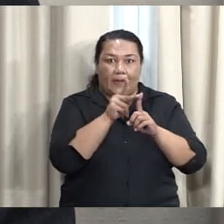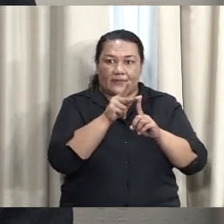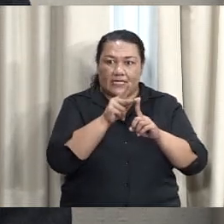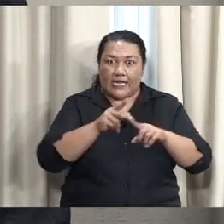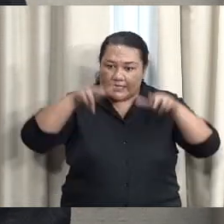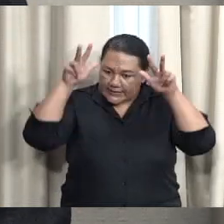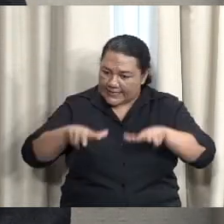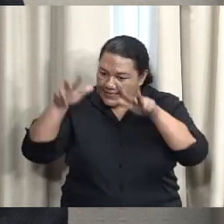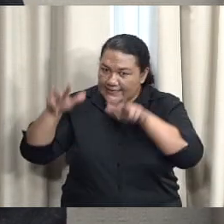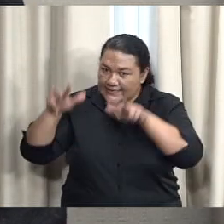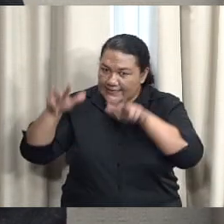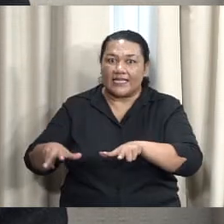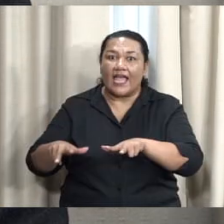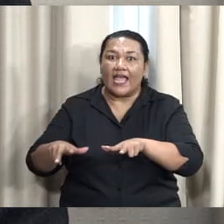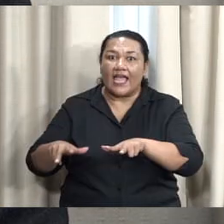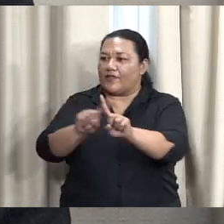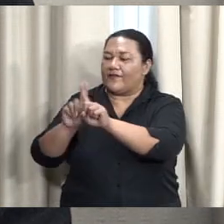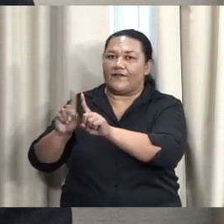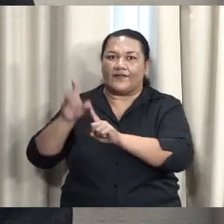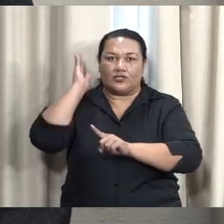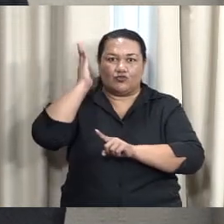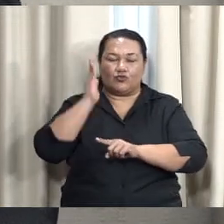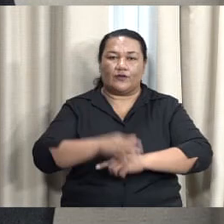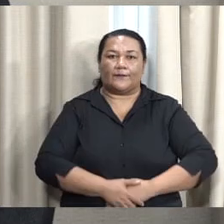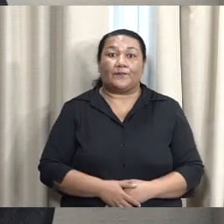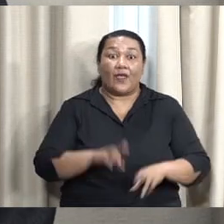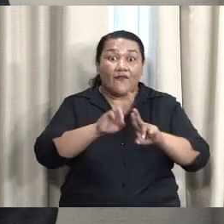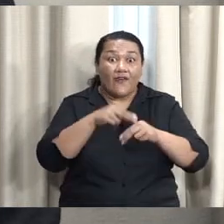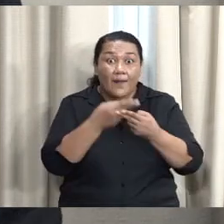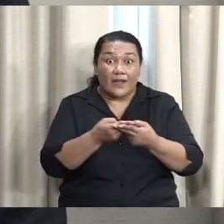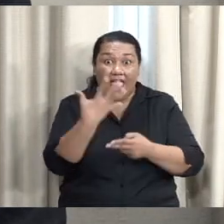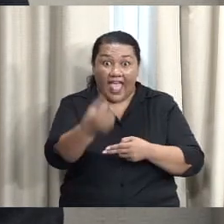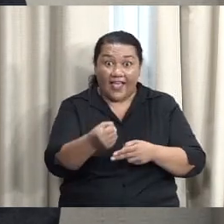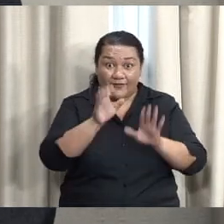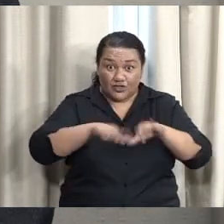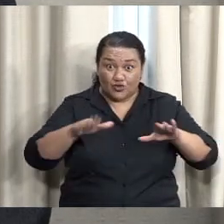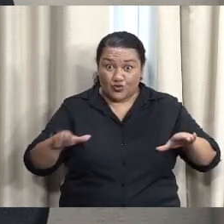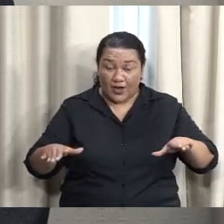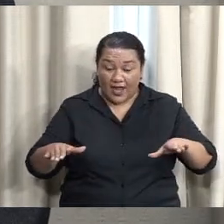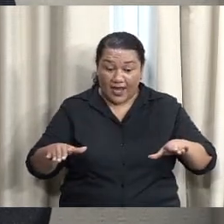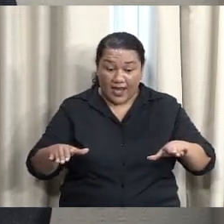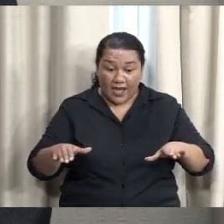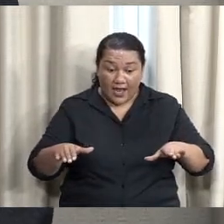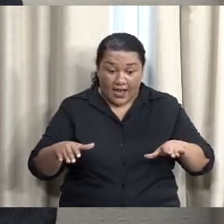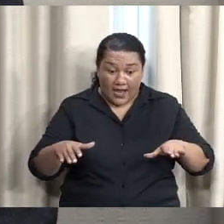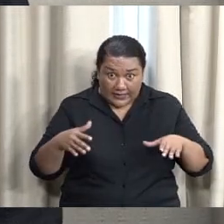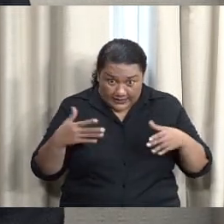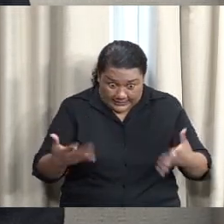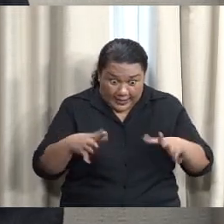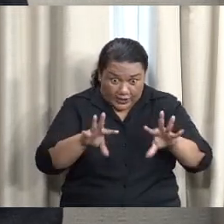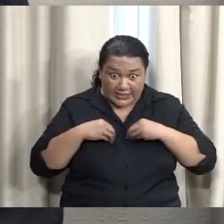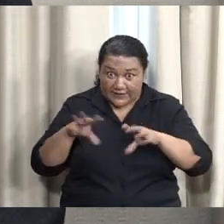by the respective school. For families with children who currently receive